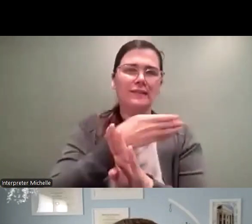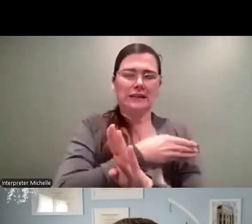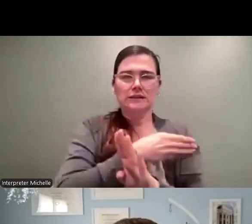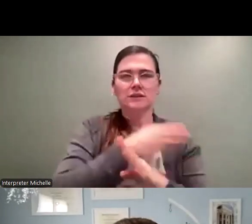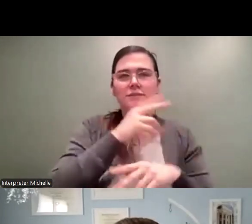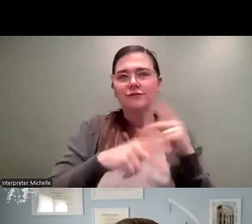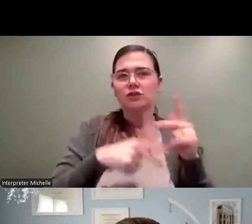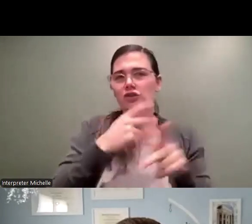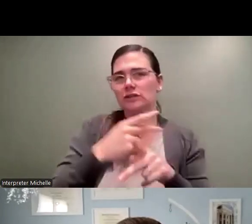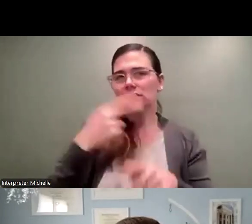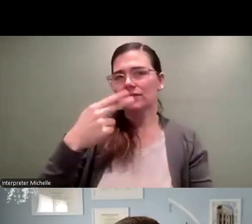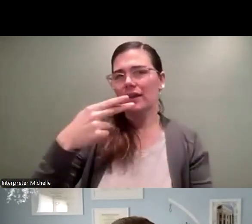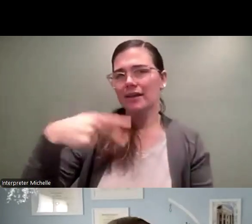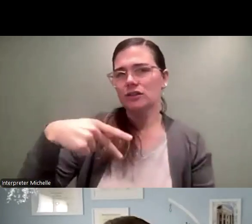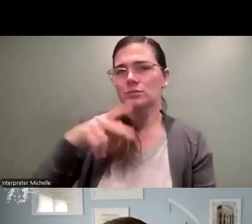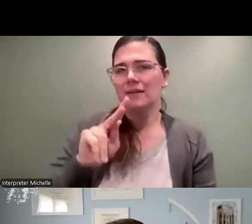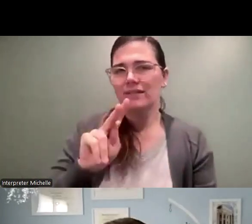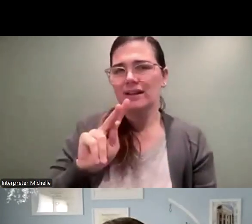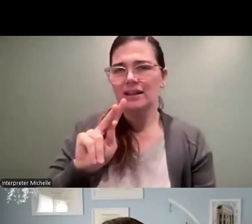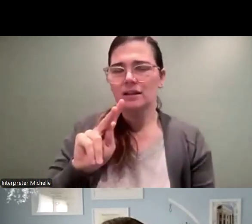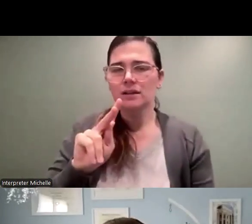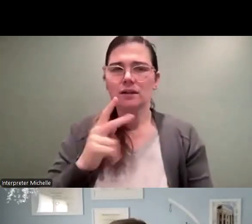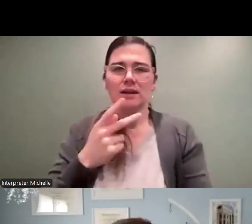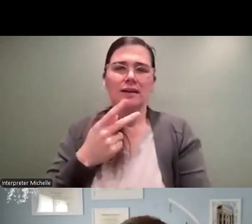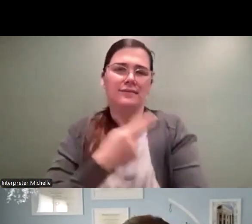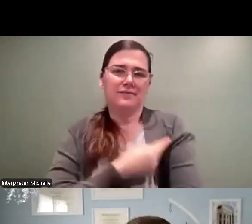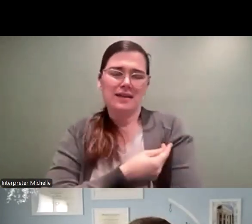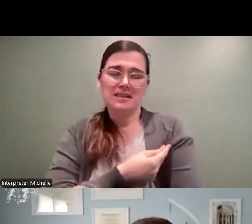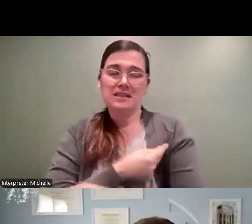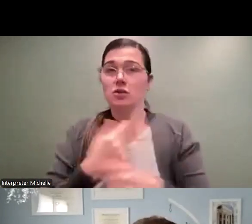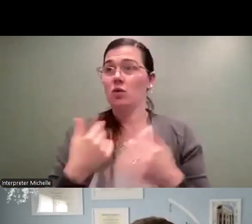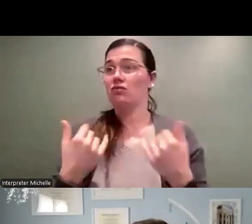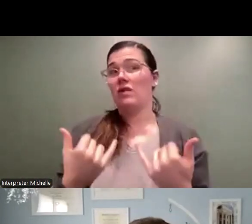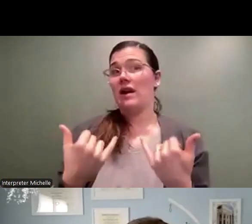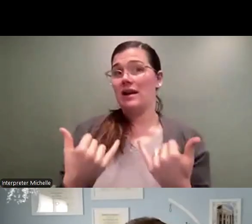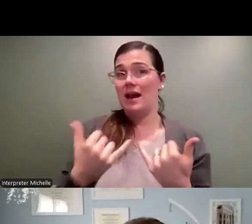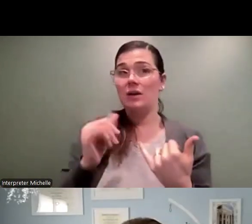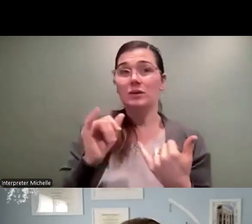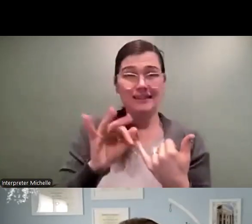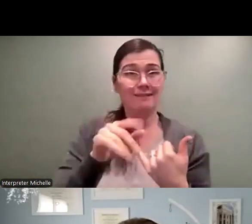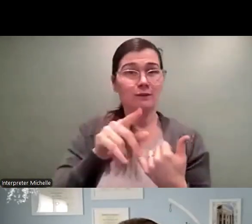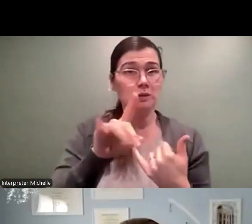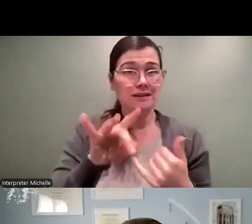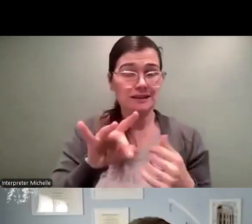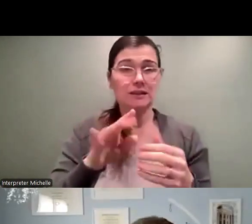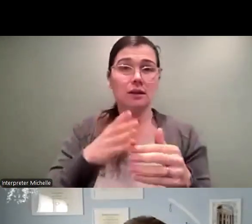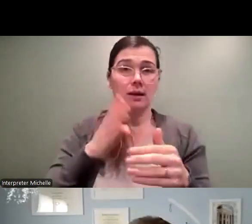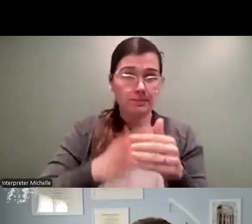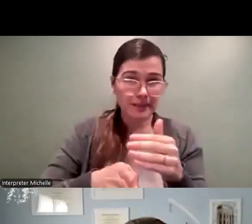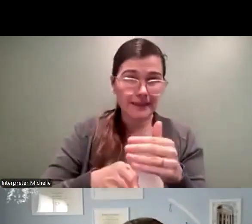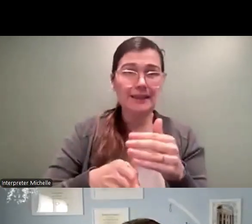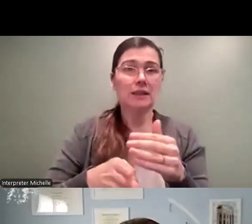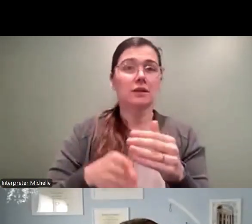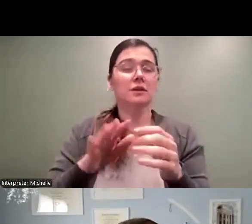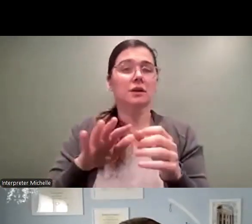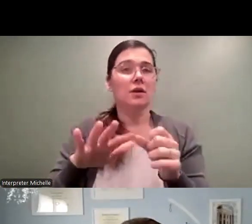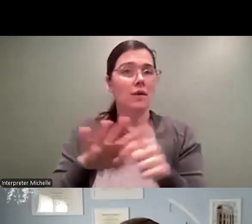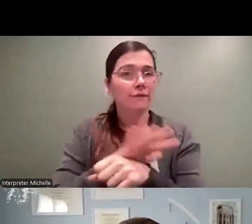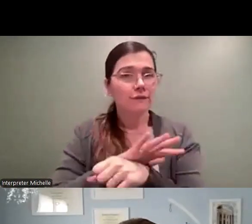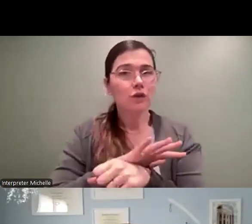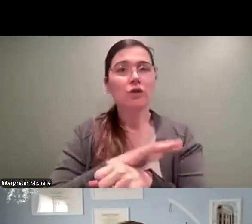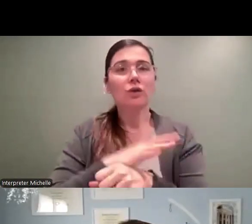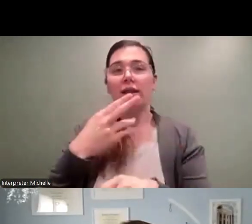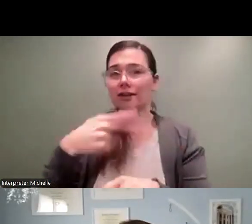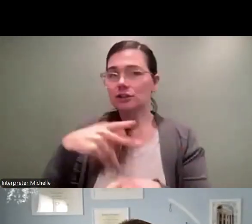the HPV vaccine. So as it stands now, if you completed a previous